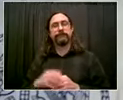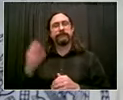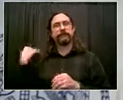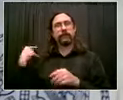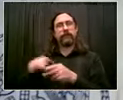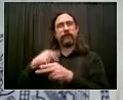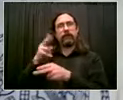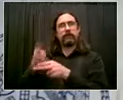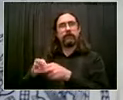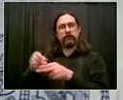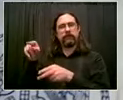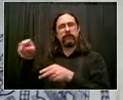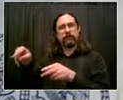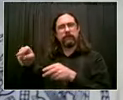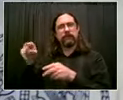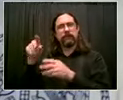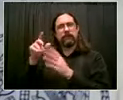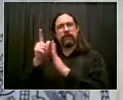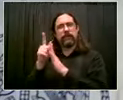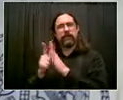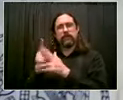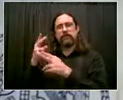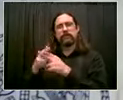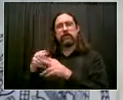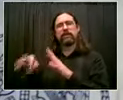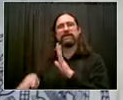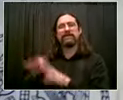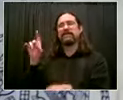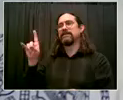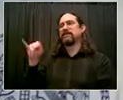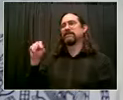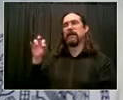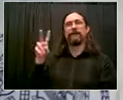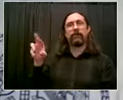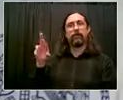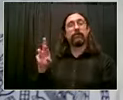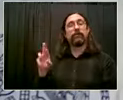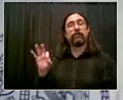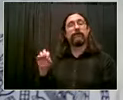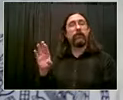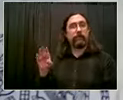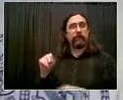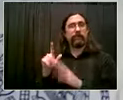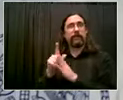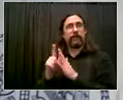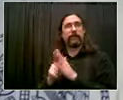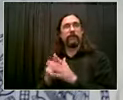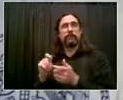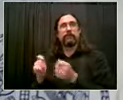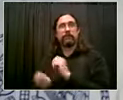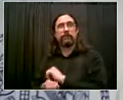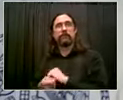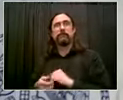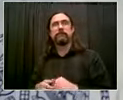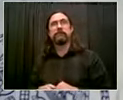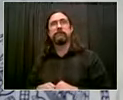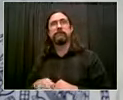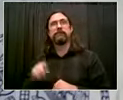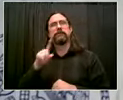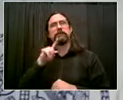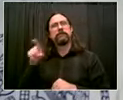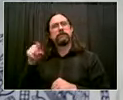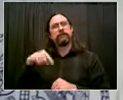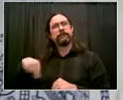to protect witnesses, to make sure that the trials actually occur. We needed the bail reform law. It was the right thing to do.